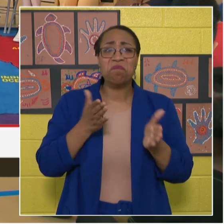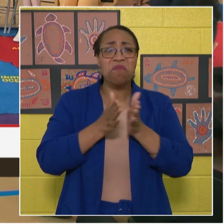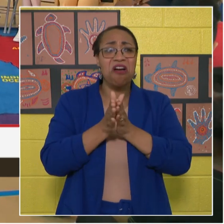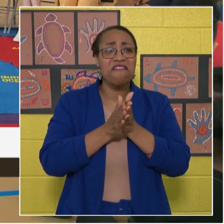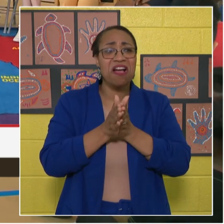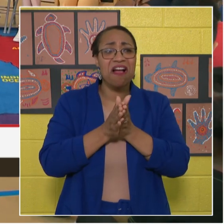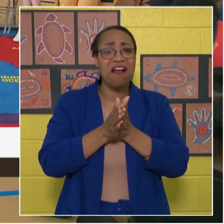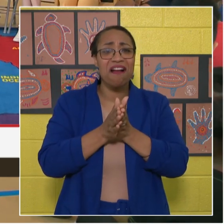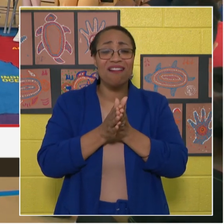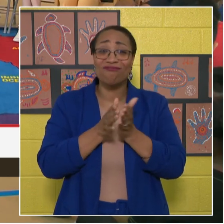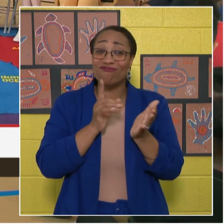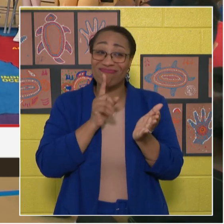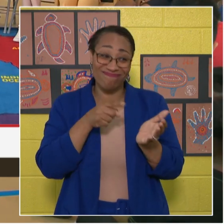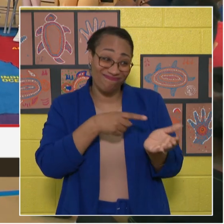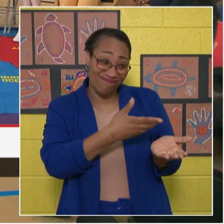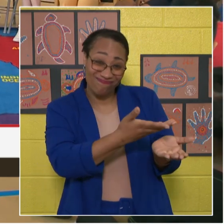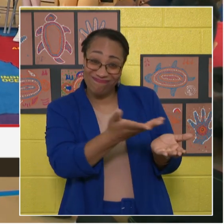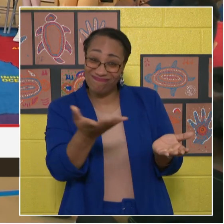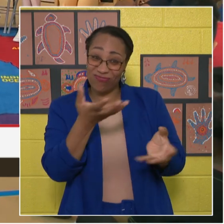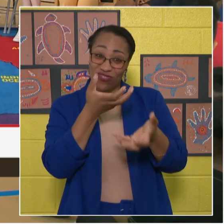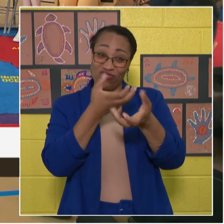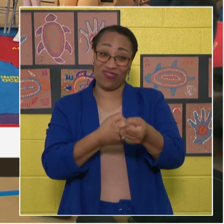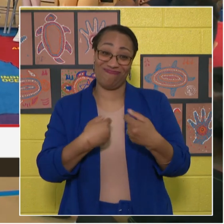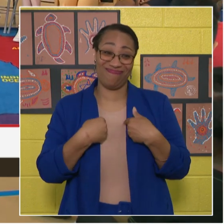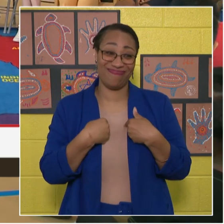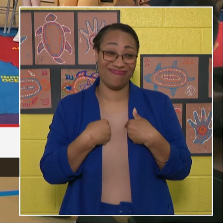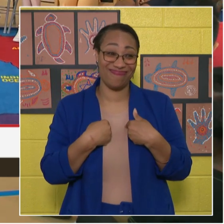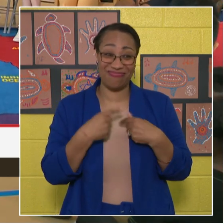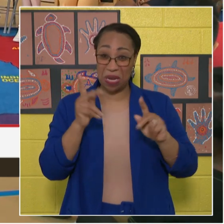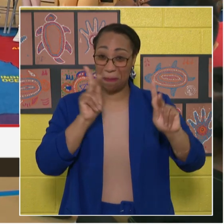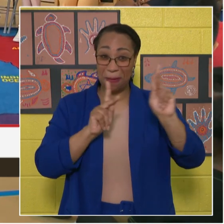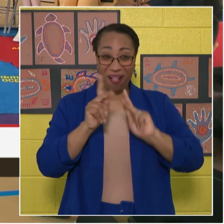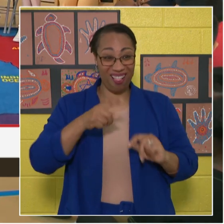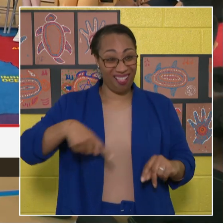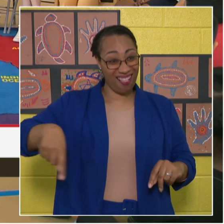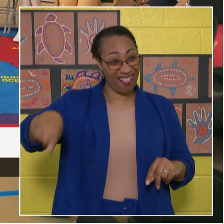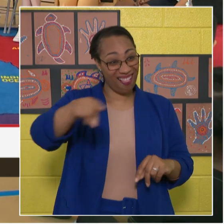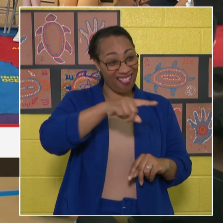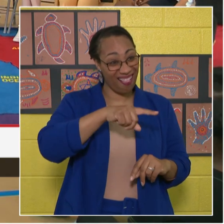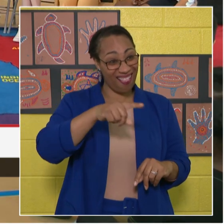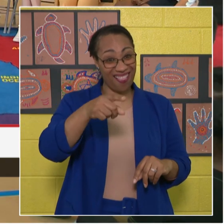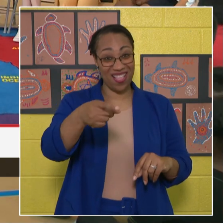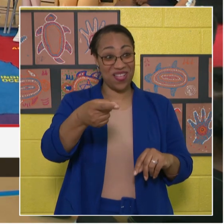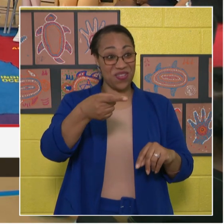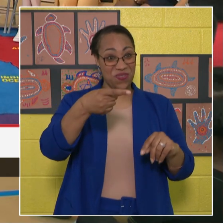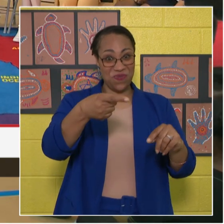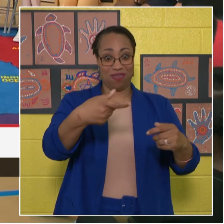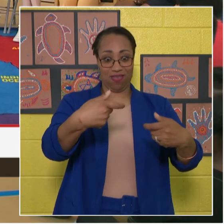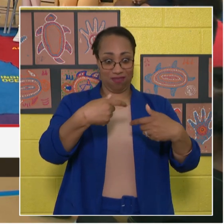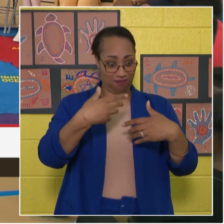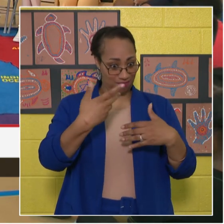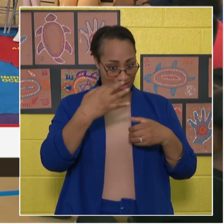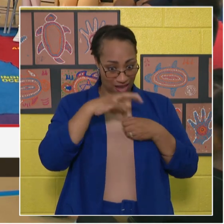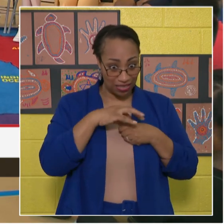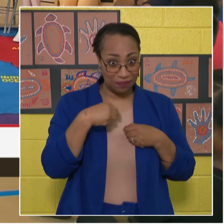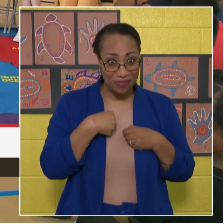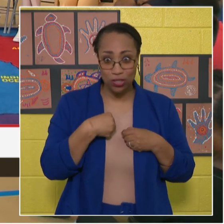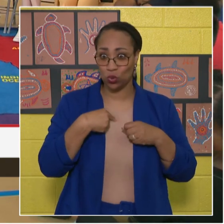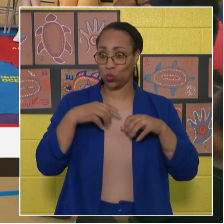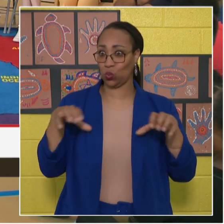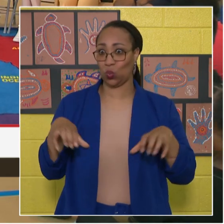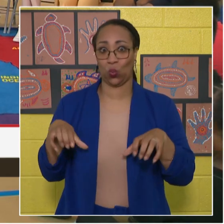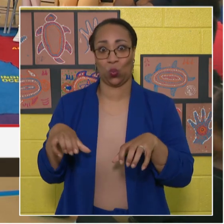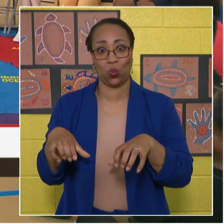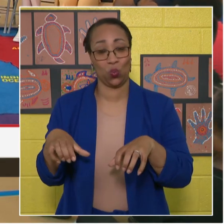hired me to do that work, and I'm motivated by it. I'm also motivated by